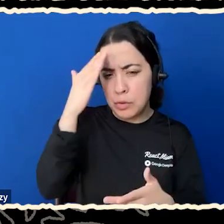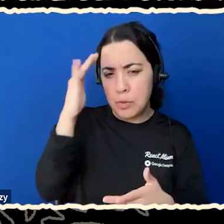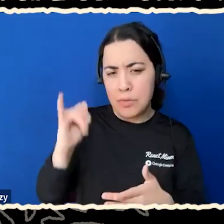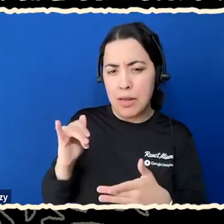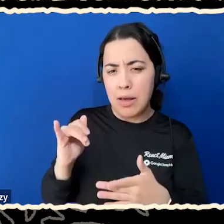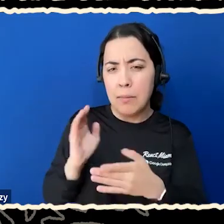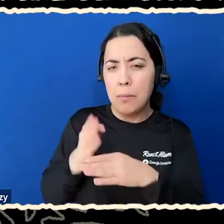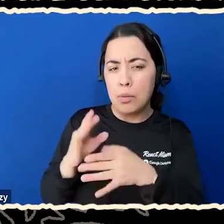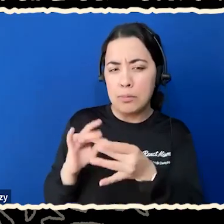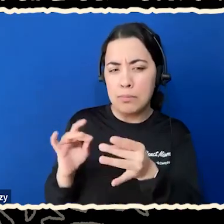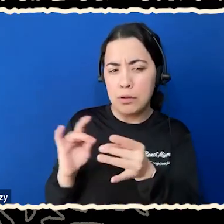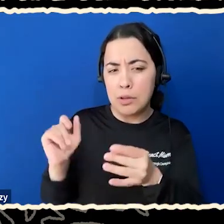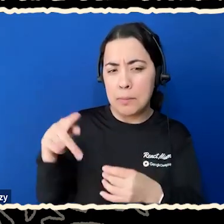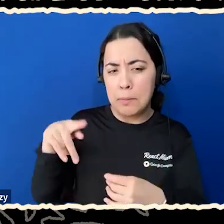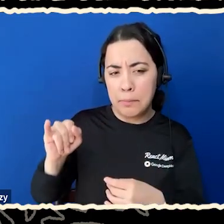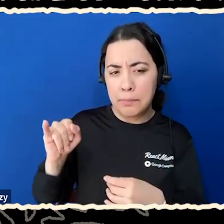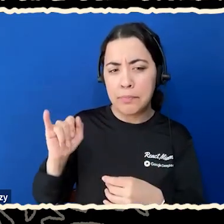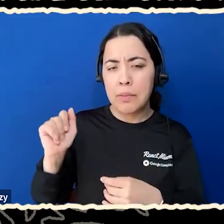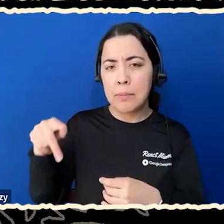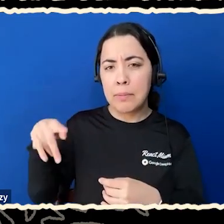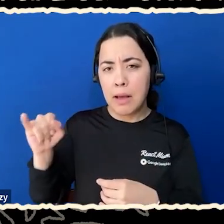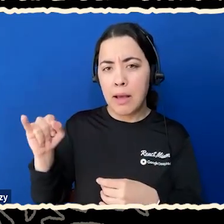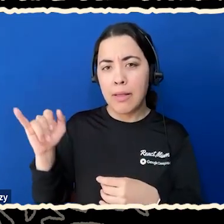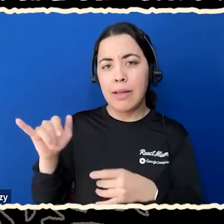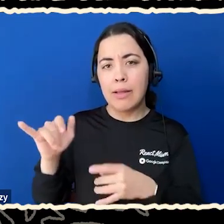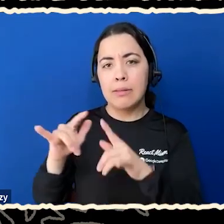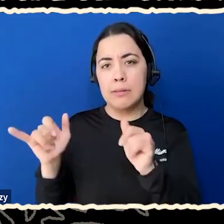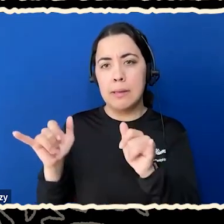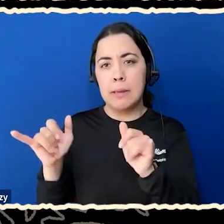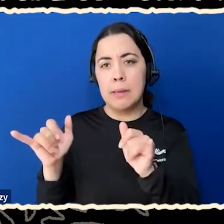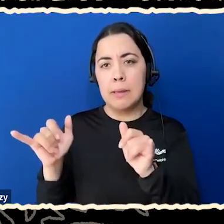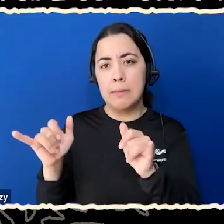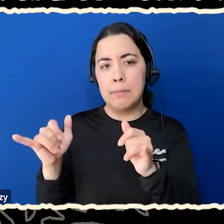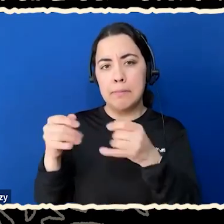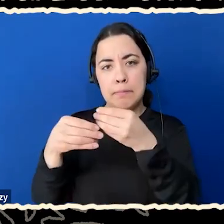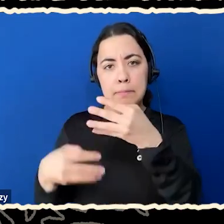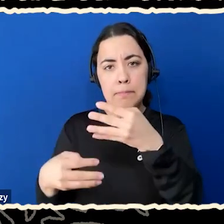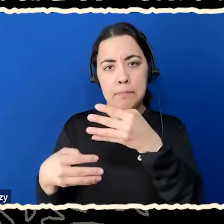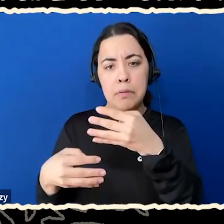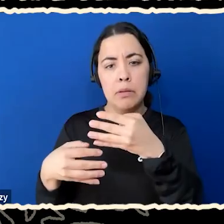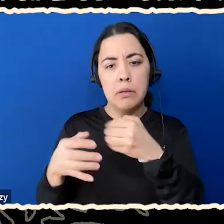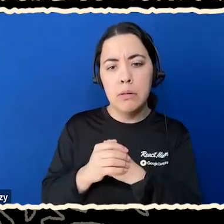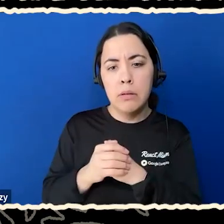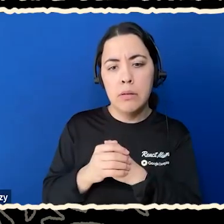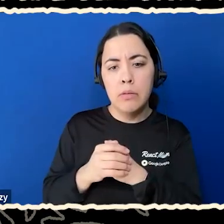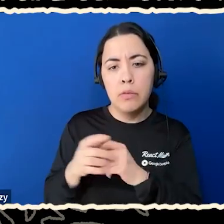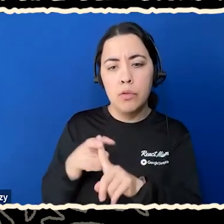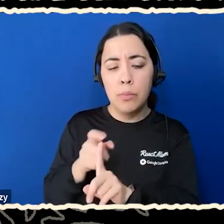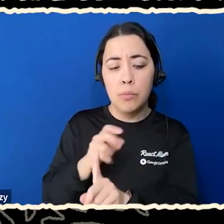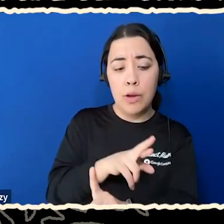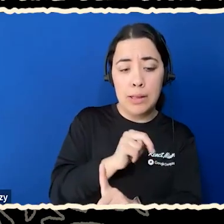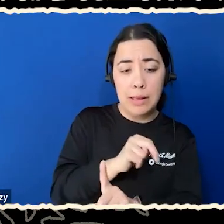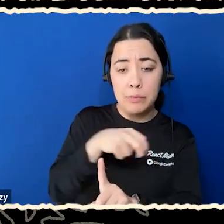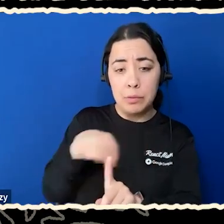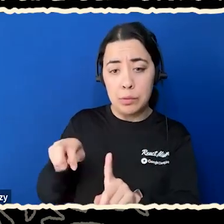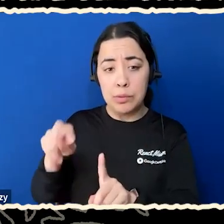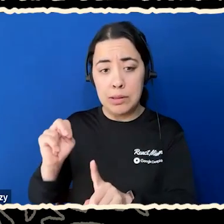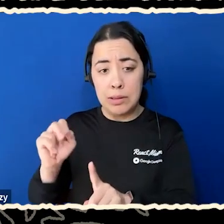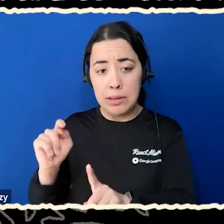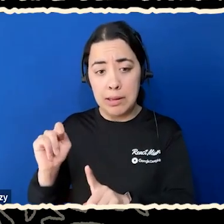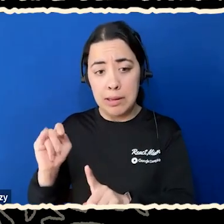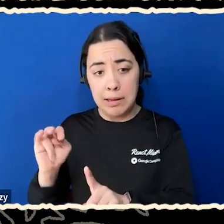symmetrical. You can do the same from React Native and native. It allows you to, it basically behaves like an event emitter, so it allows you to publish and subscribe on both